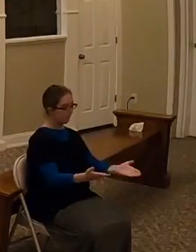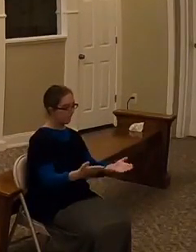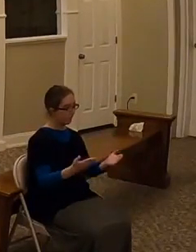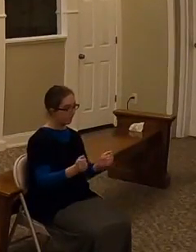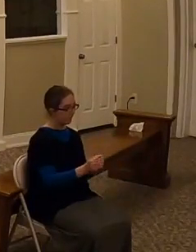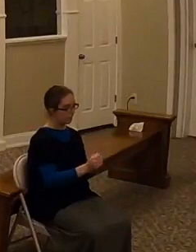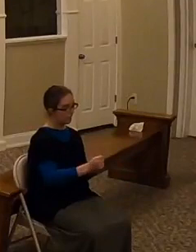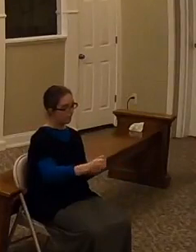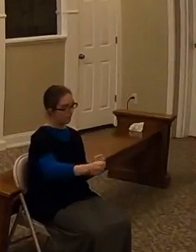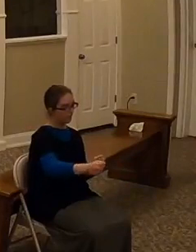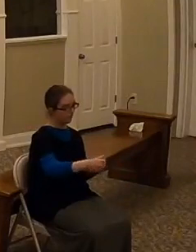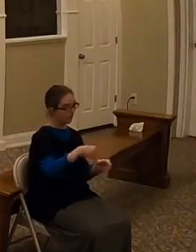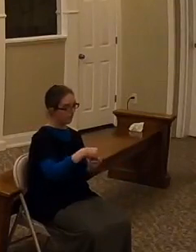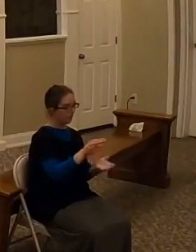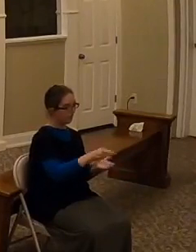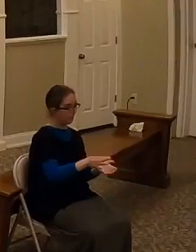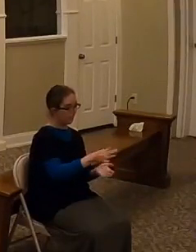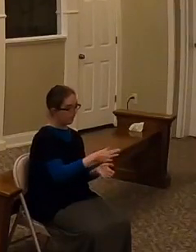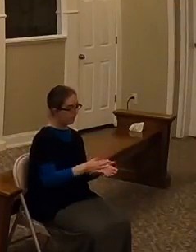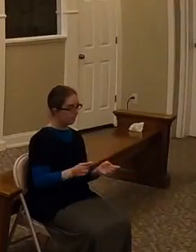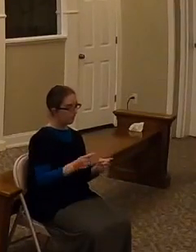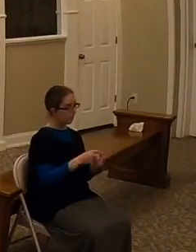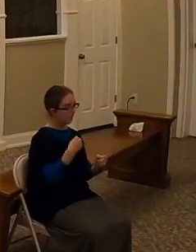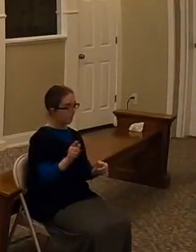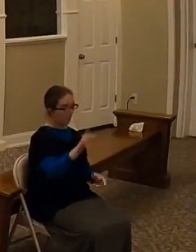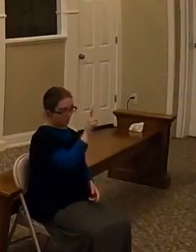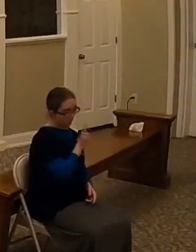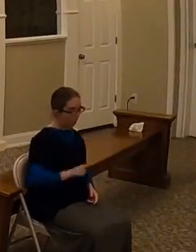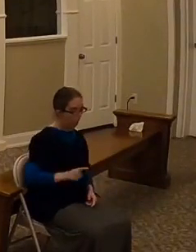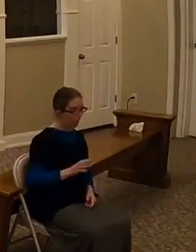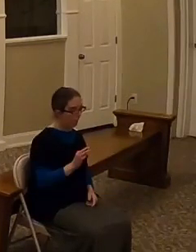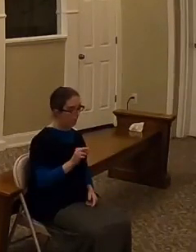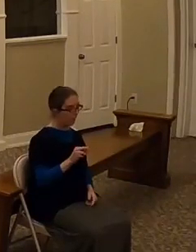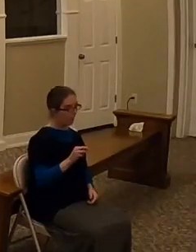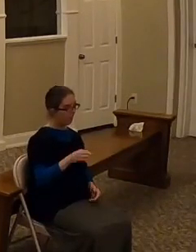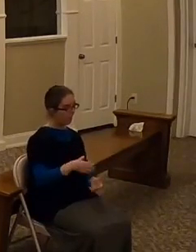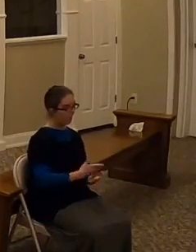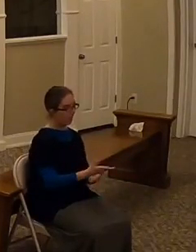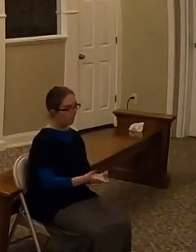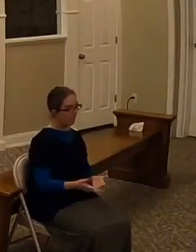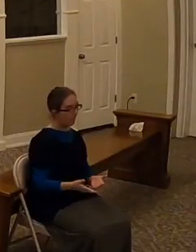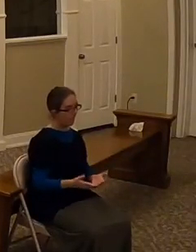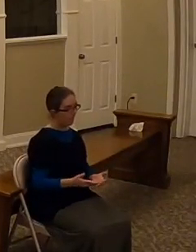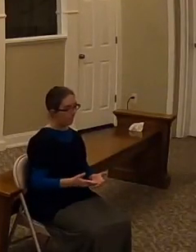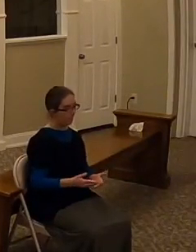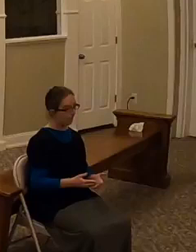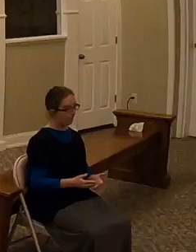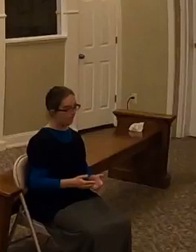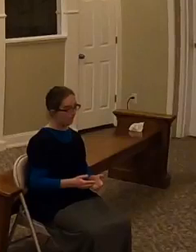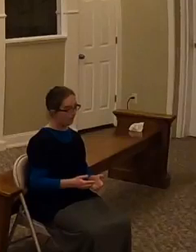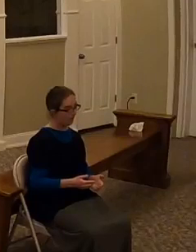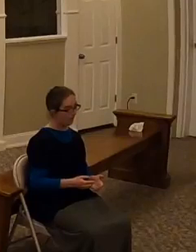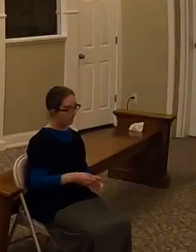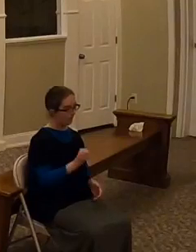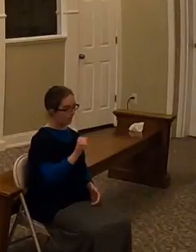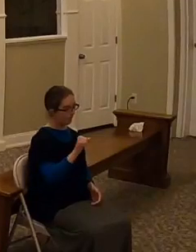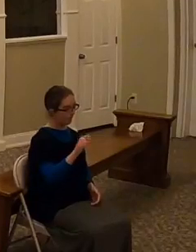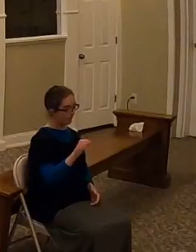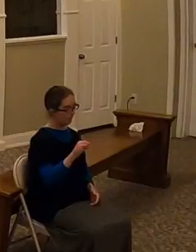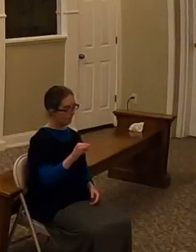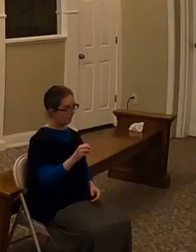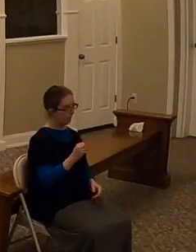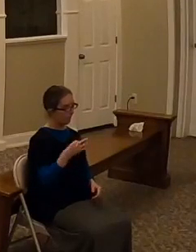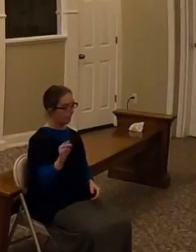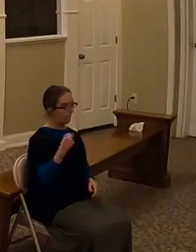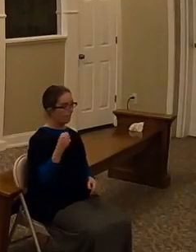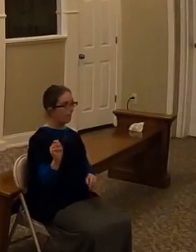has separated themselves in holiness unto the Lord from the things and the systems of this